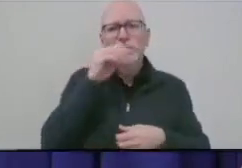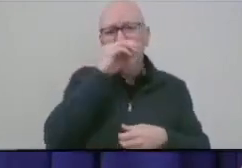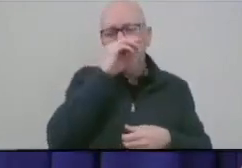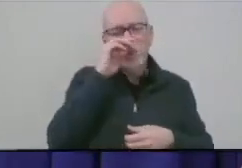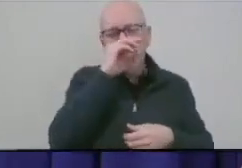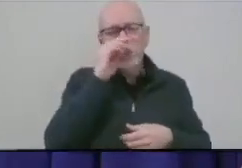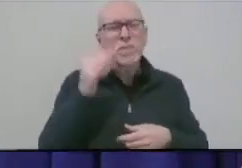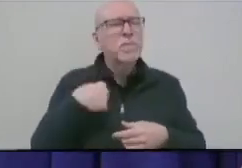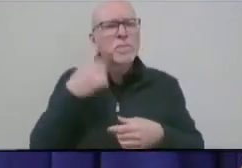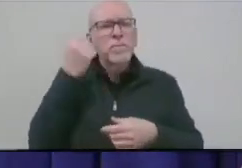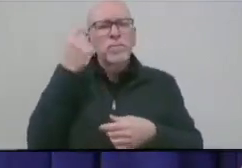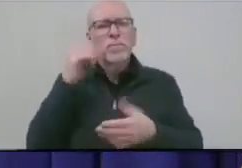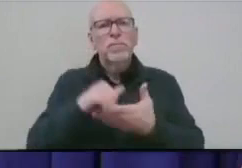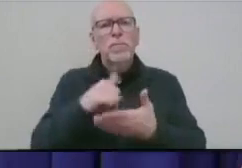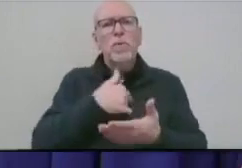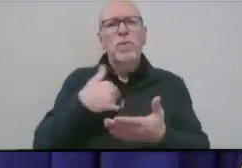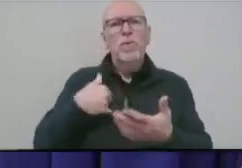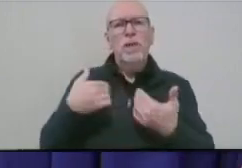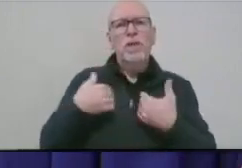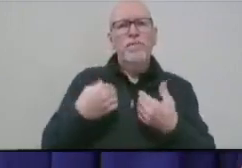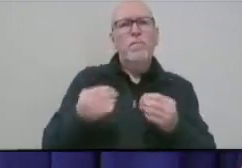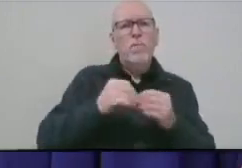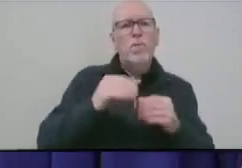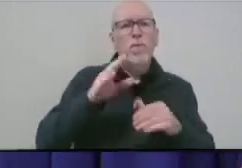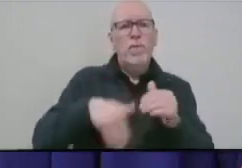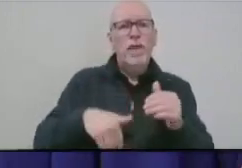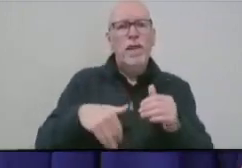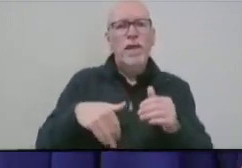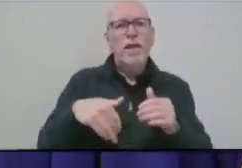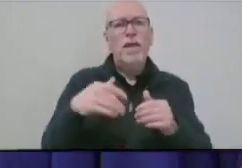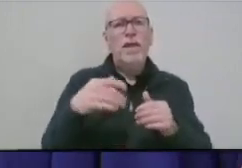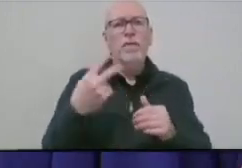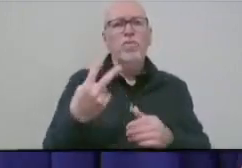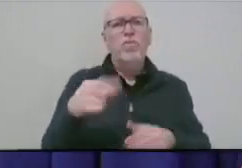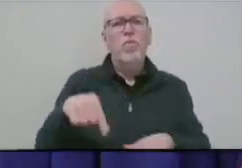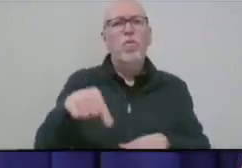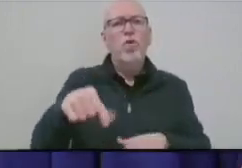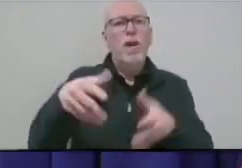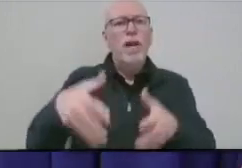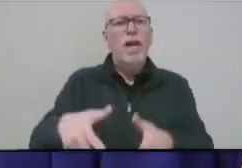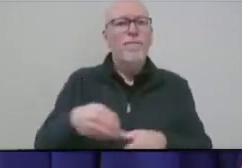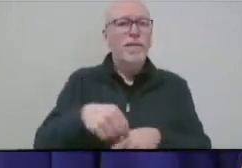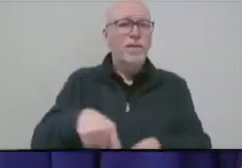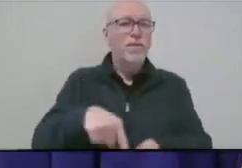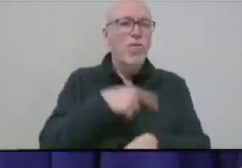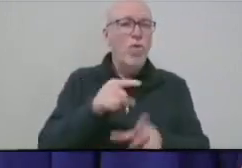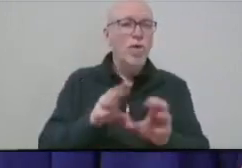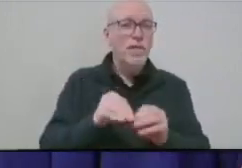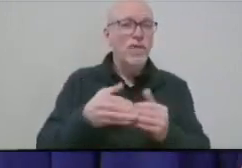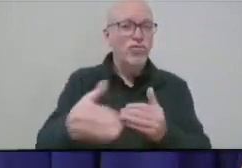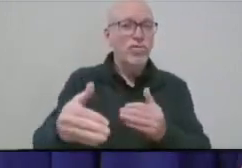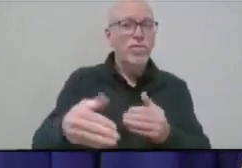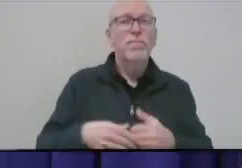I understand that we've got more than two quarters left in this long session. We